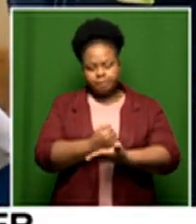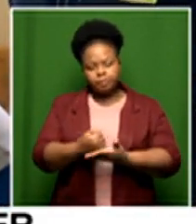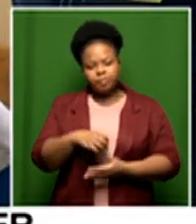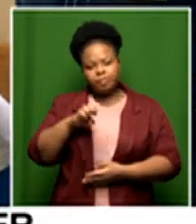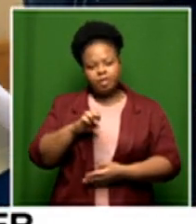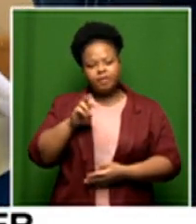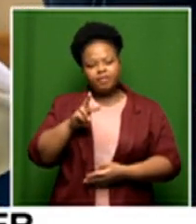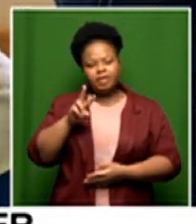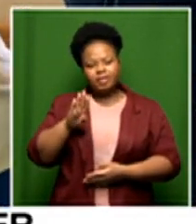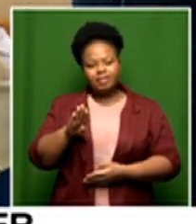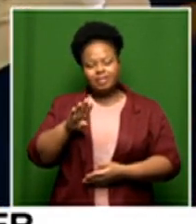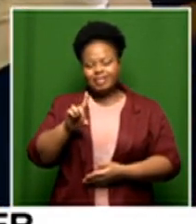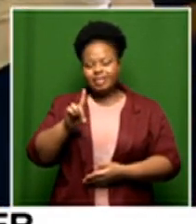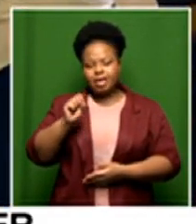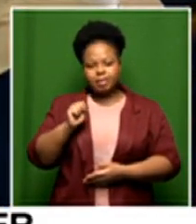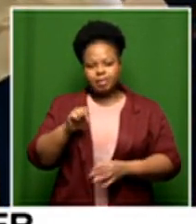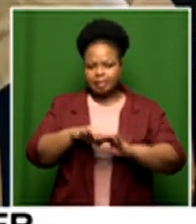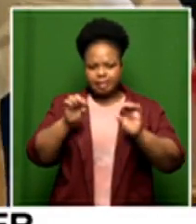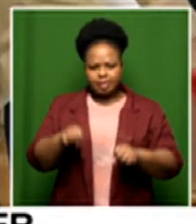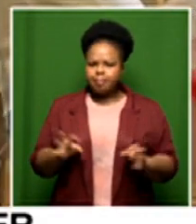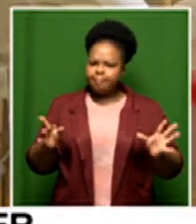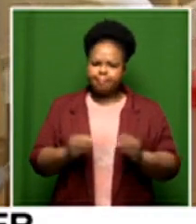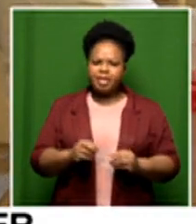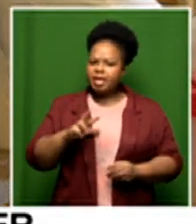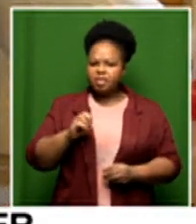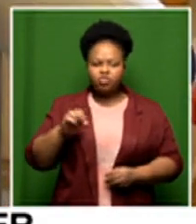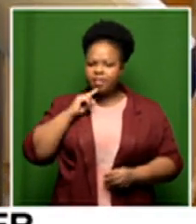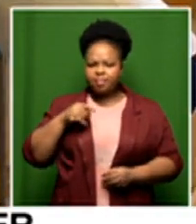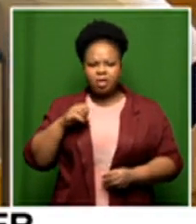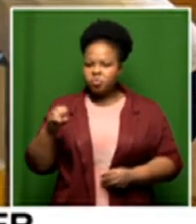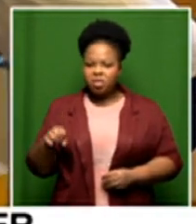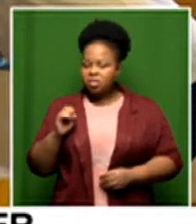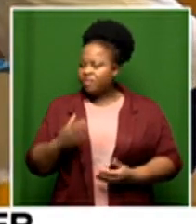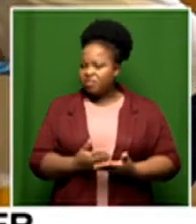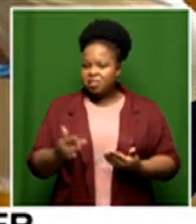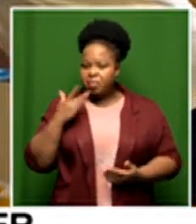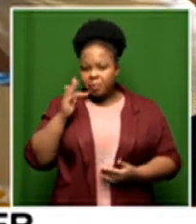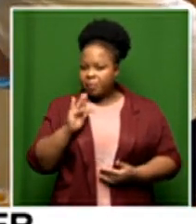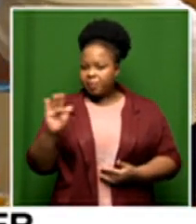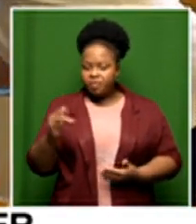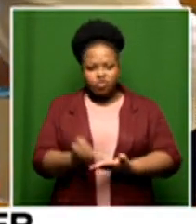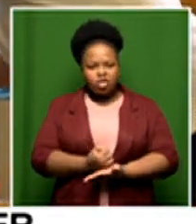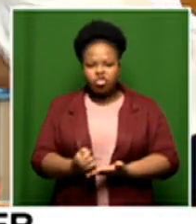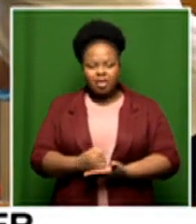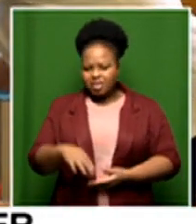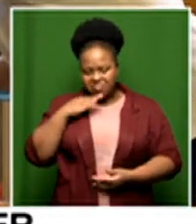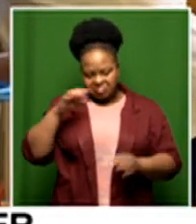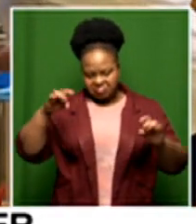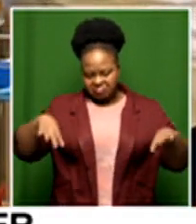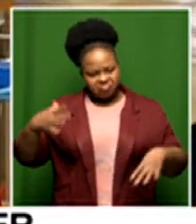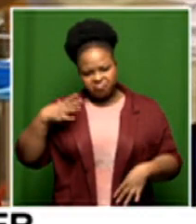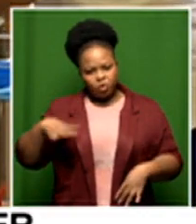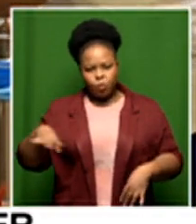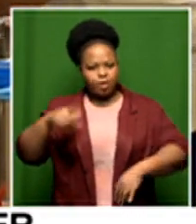EVDS system is around about 800,000. So if you're not registered on the system, it means you don't want to have